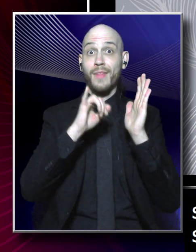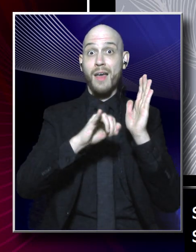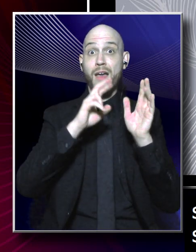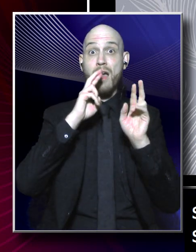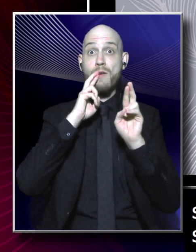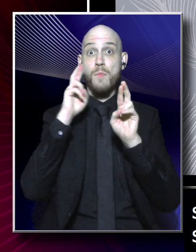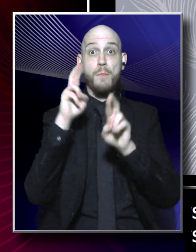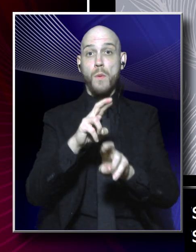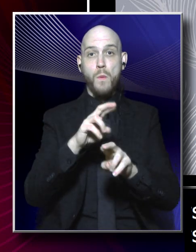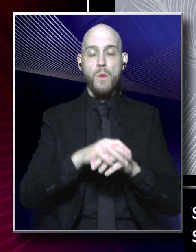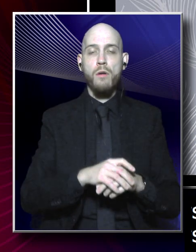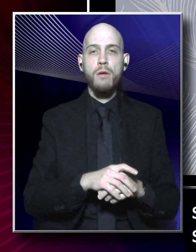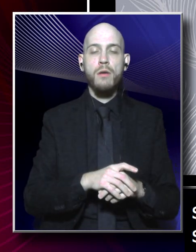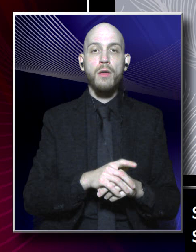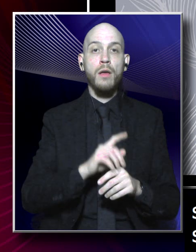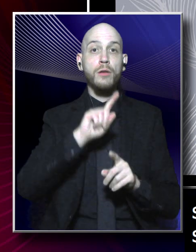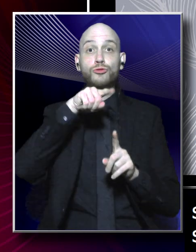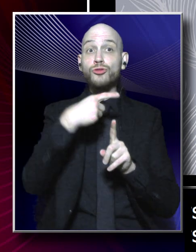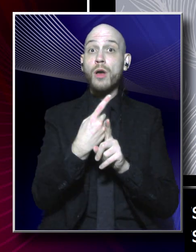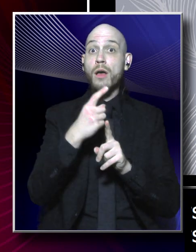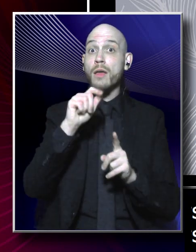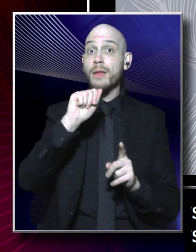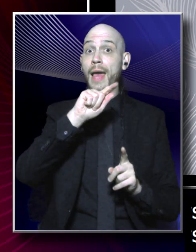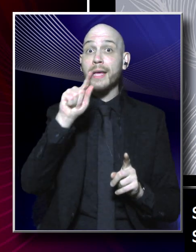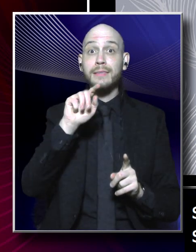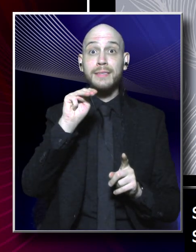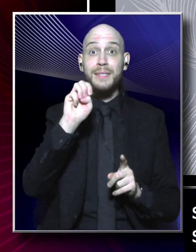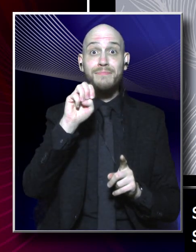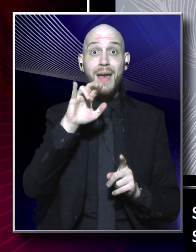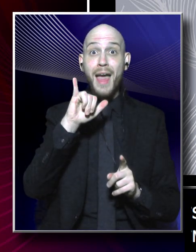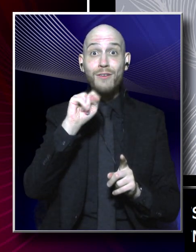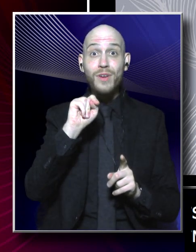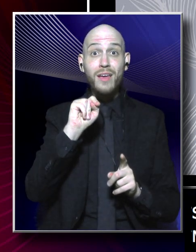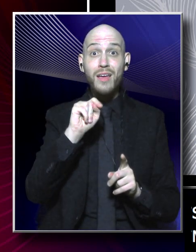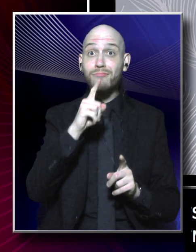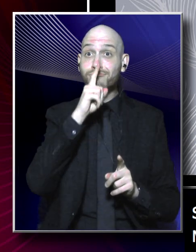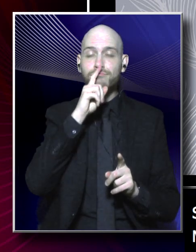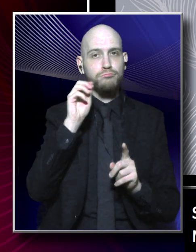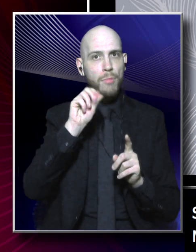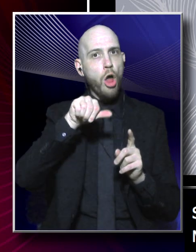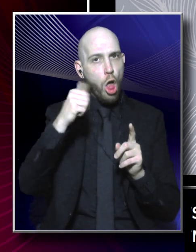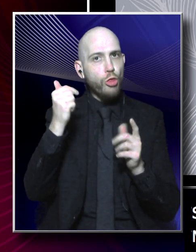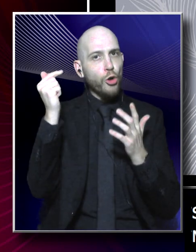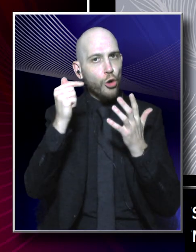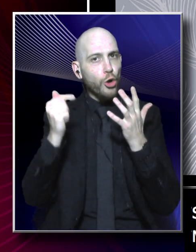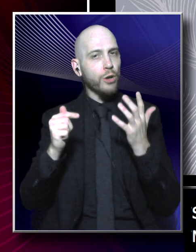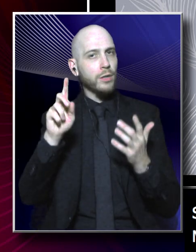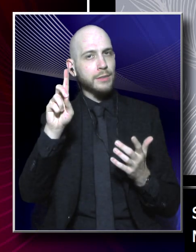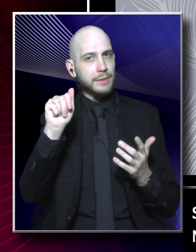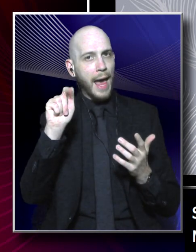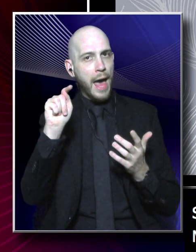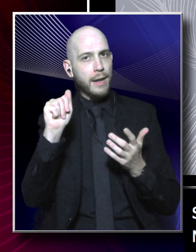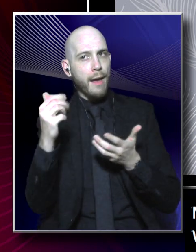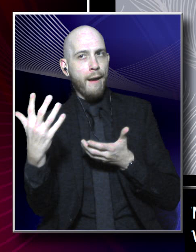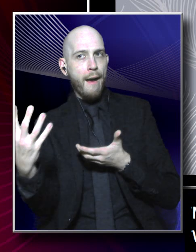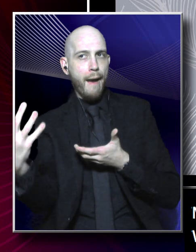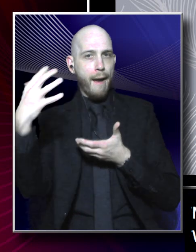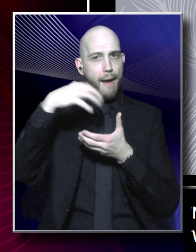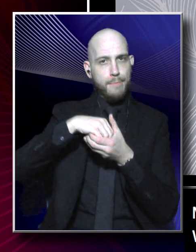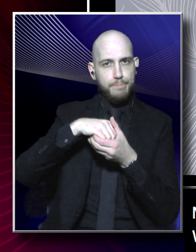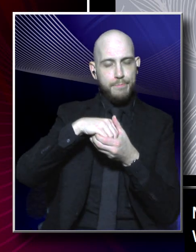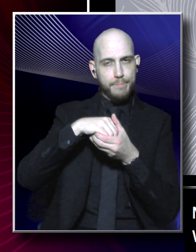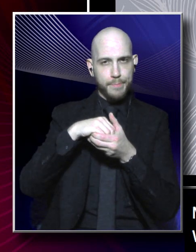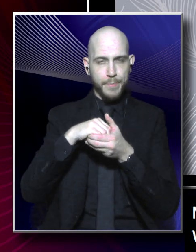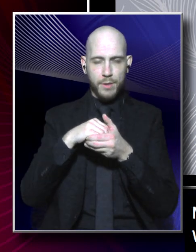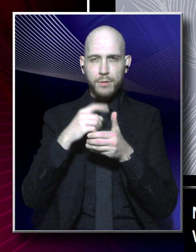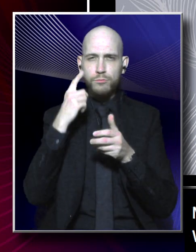not just our AZ Merit data, but a lot of different pieces of data that we look at together to